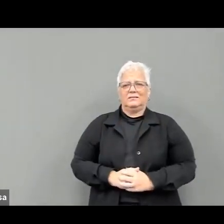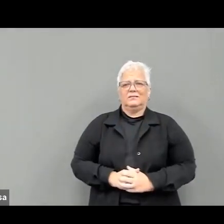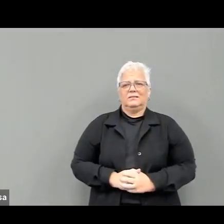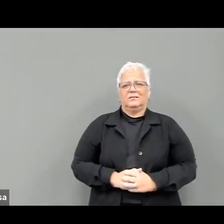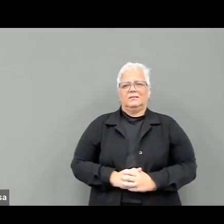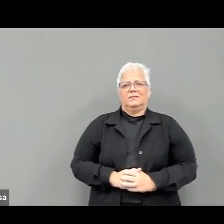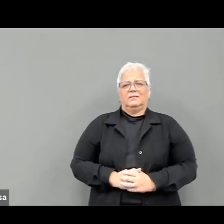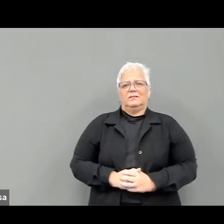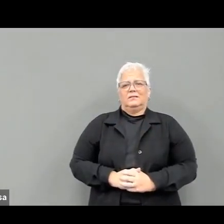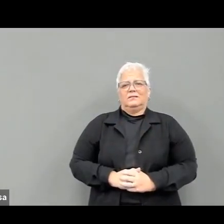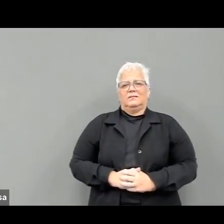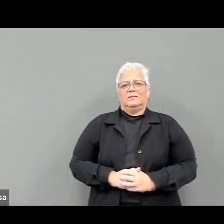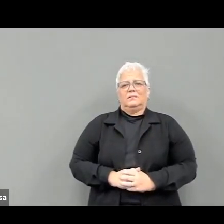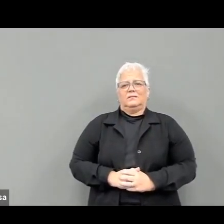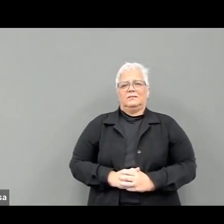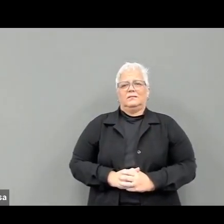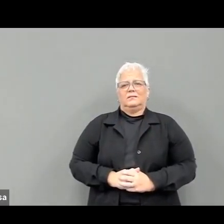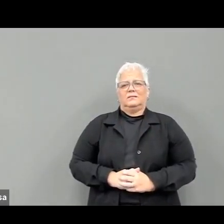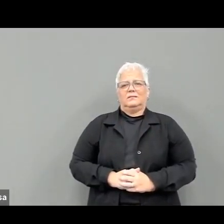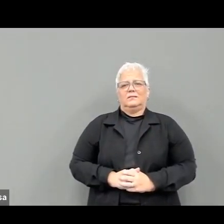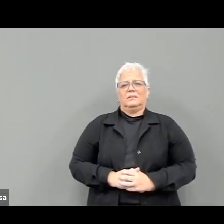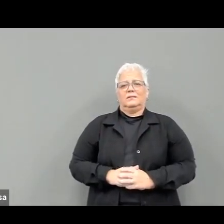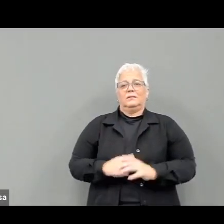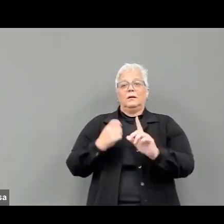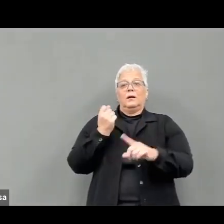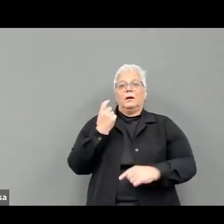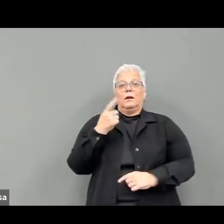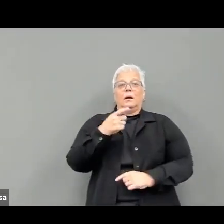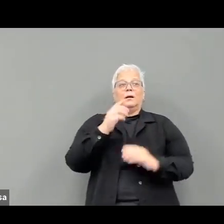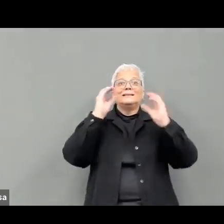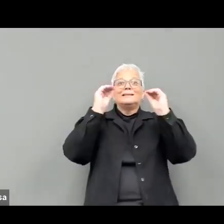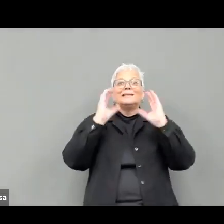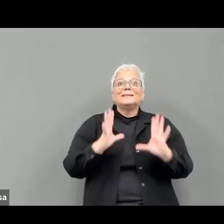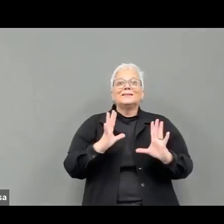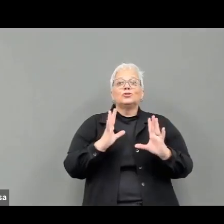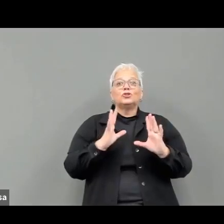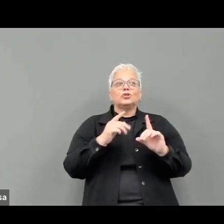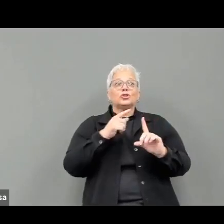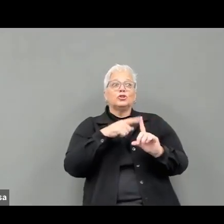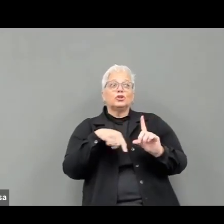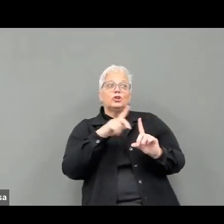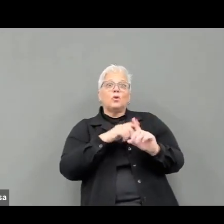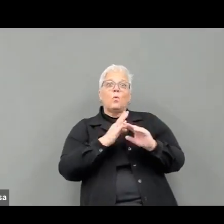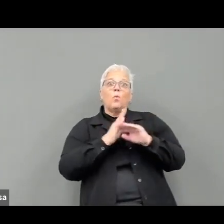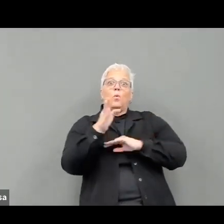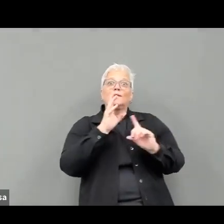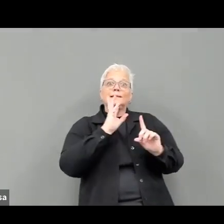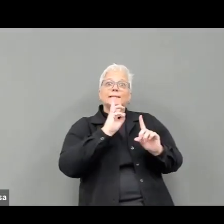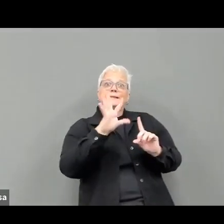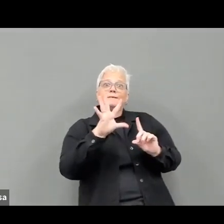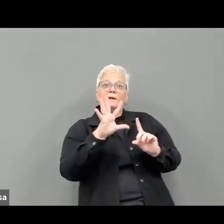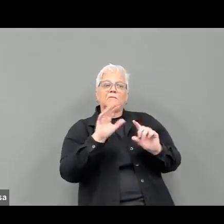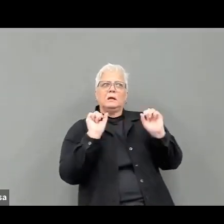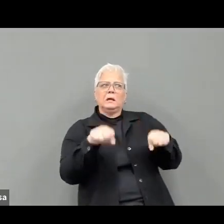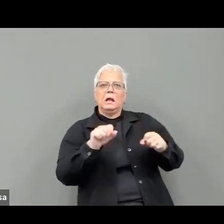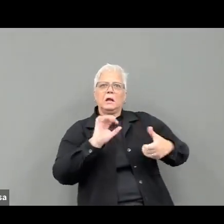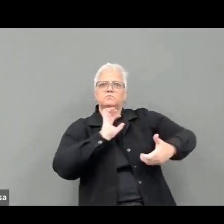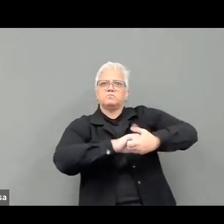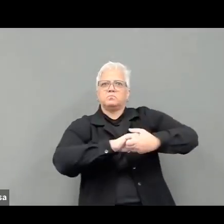be able to assist in that effort to opening it up so our children and our grandchildren can get back to school.